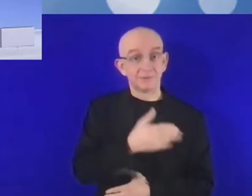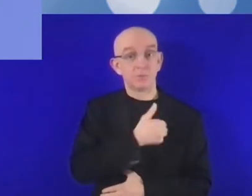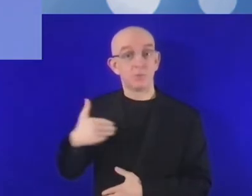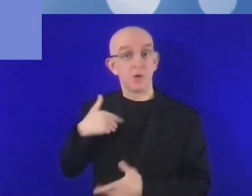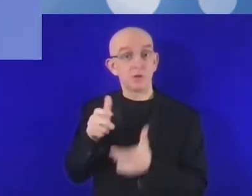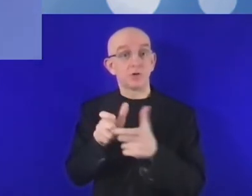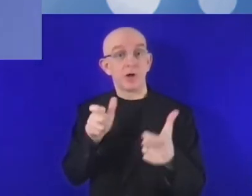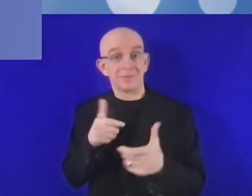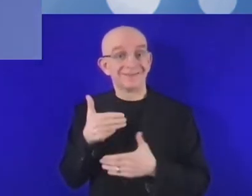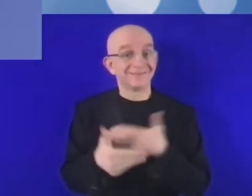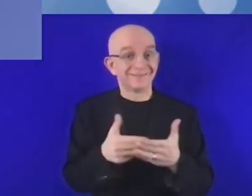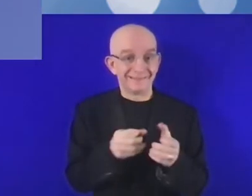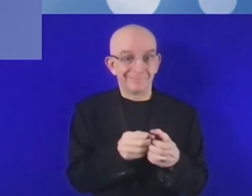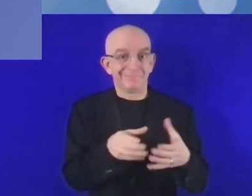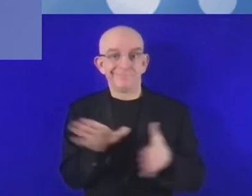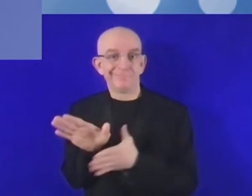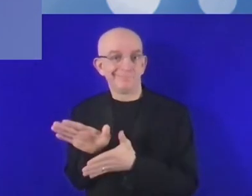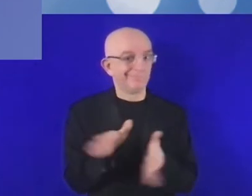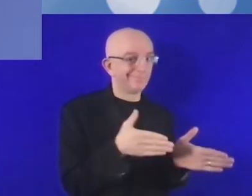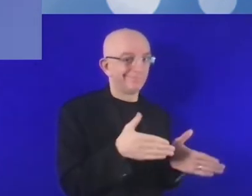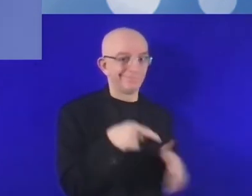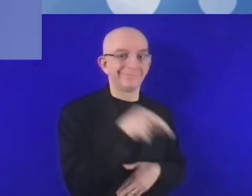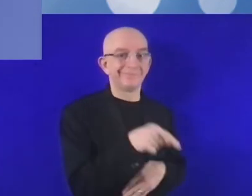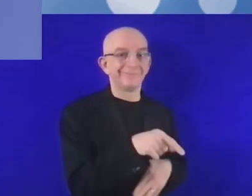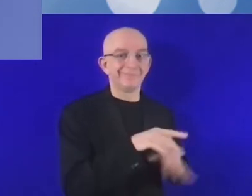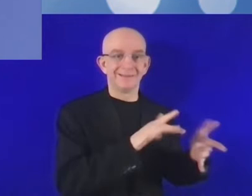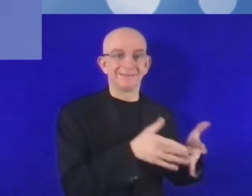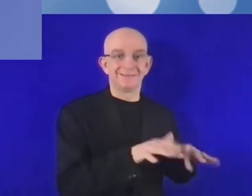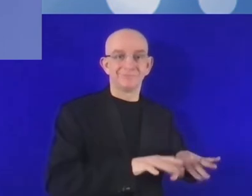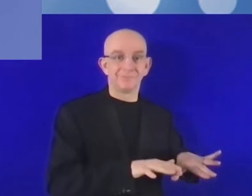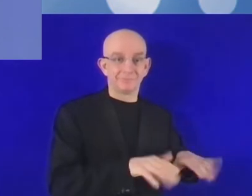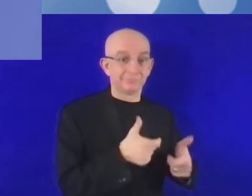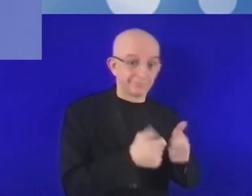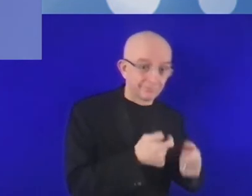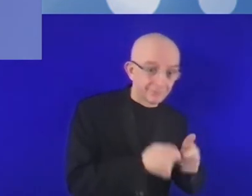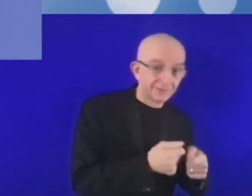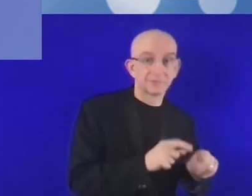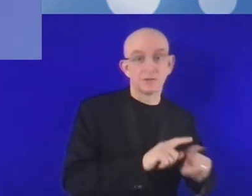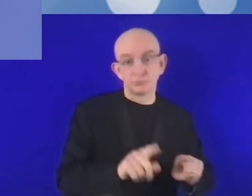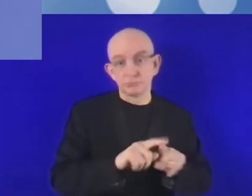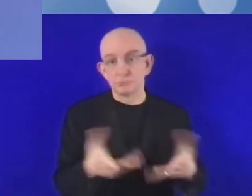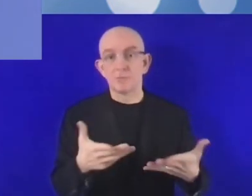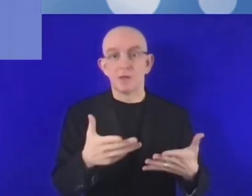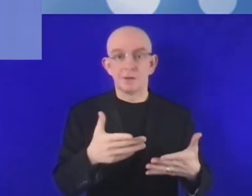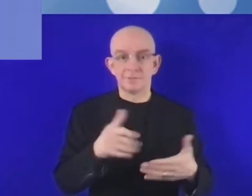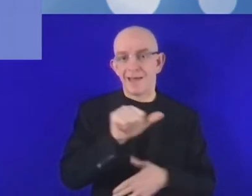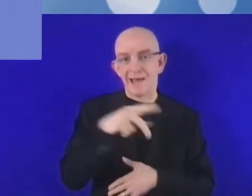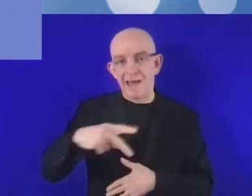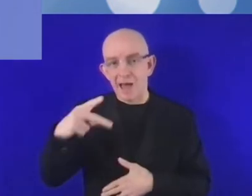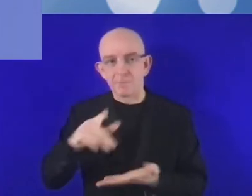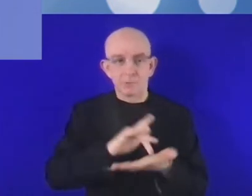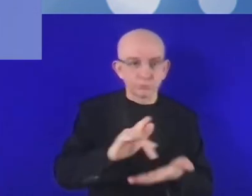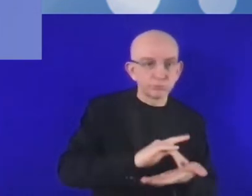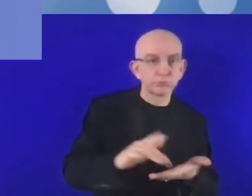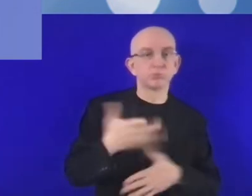enterprises improved in this way was mainly sales 45 marketing 38 management